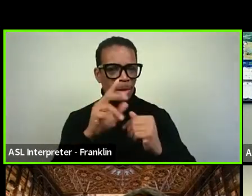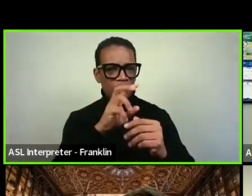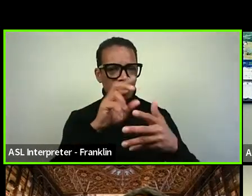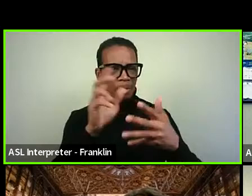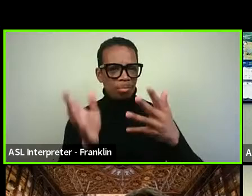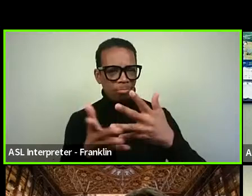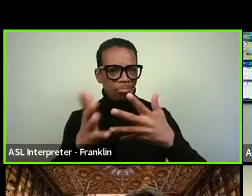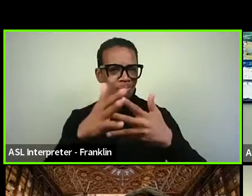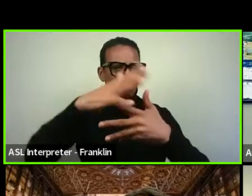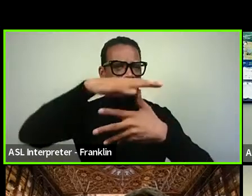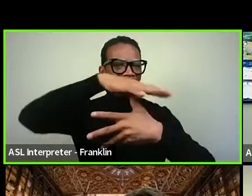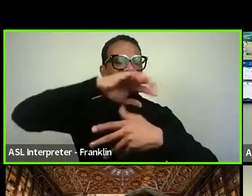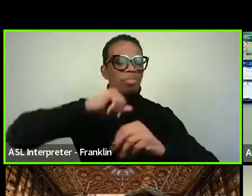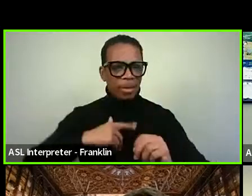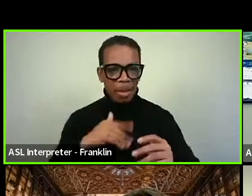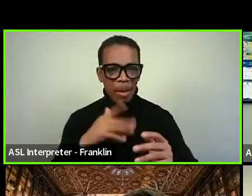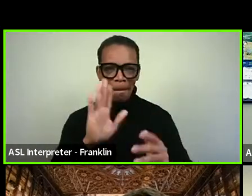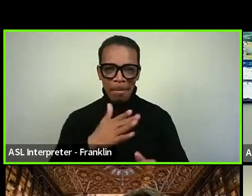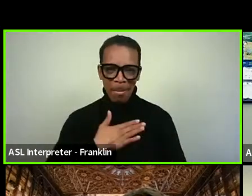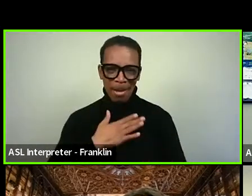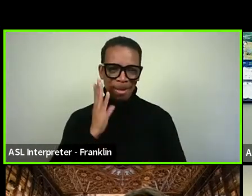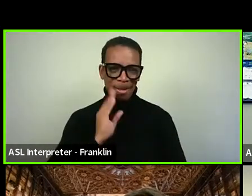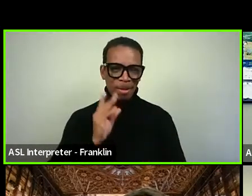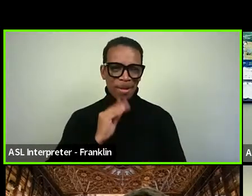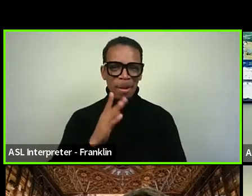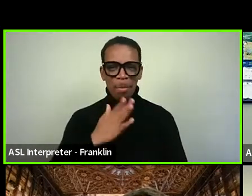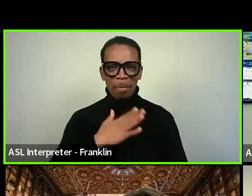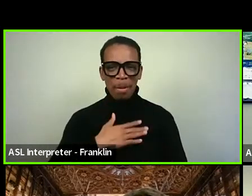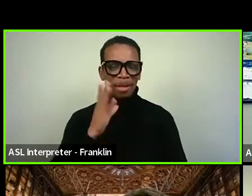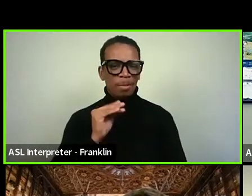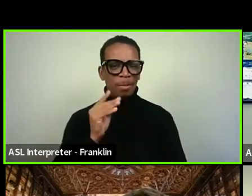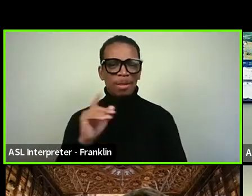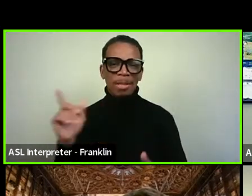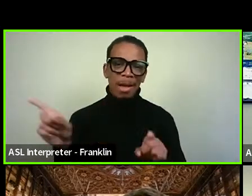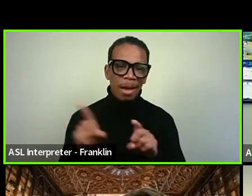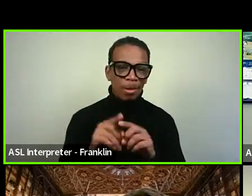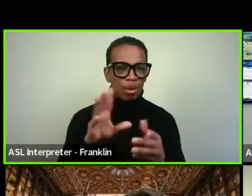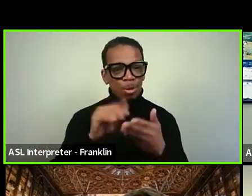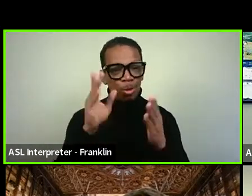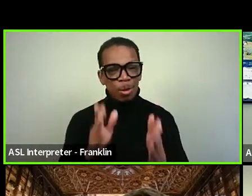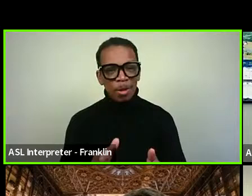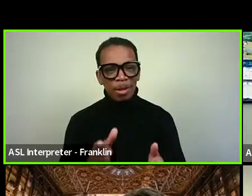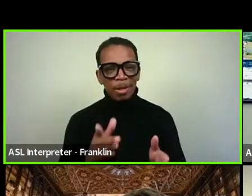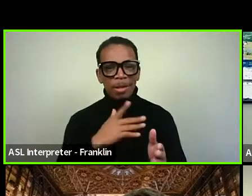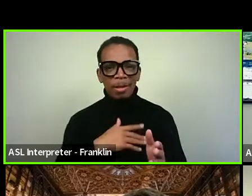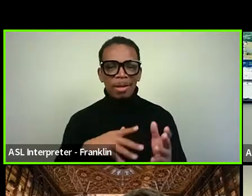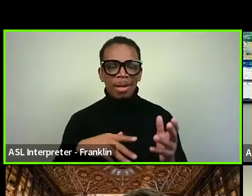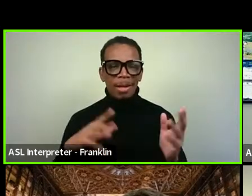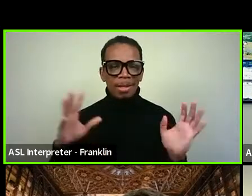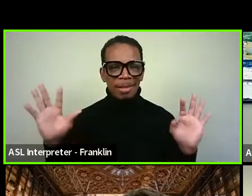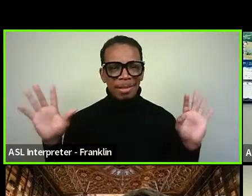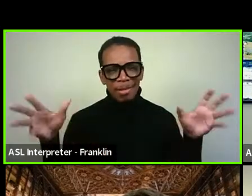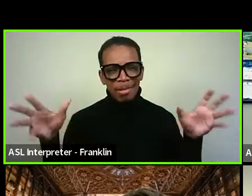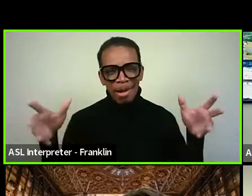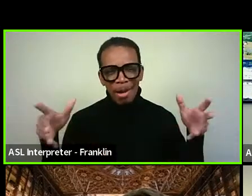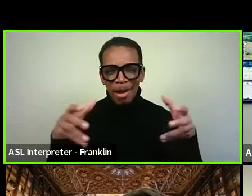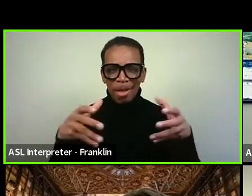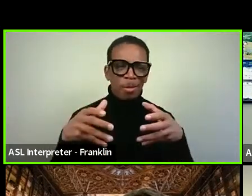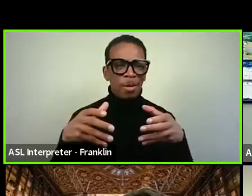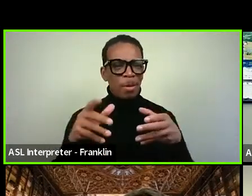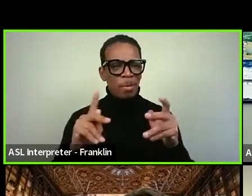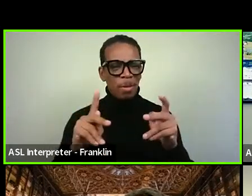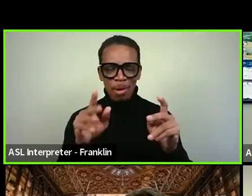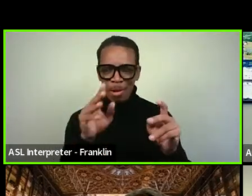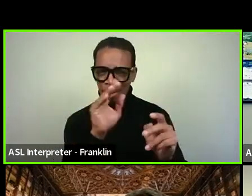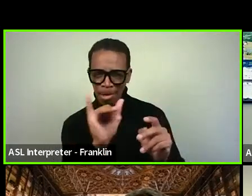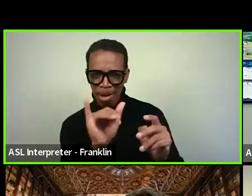the institution. That's my experience, y'all. That is my experience, not only as a student and gathering around folks that look like me,